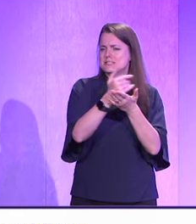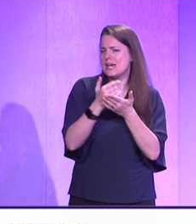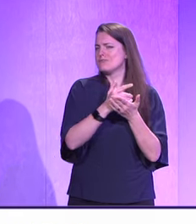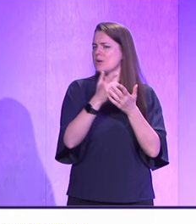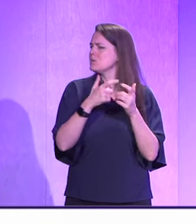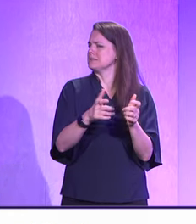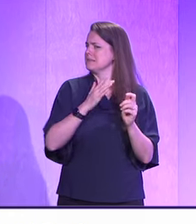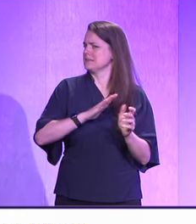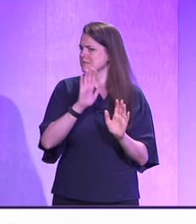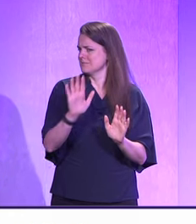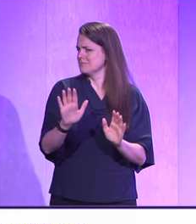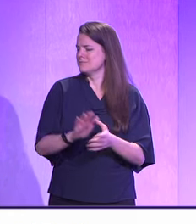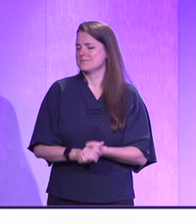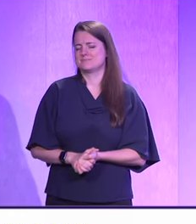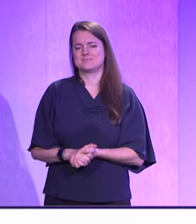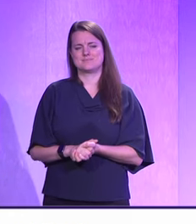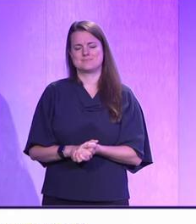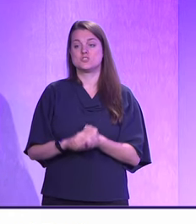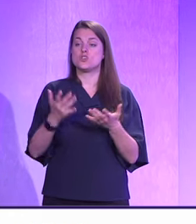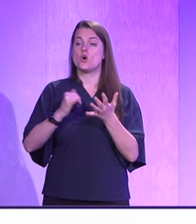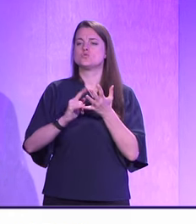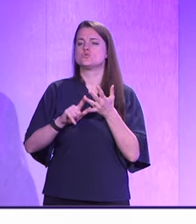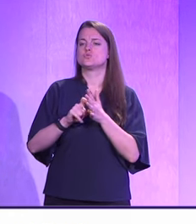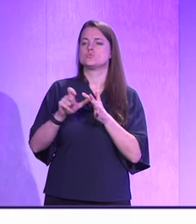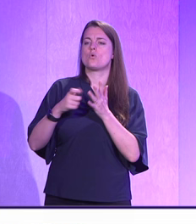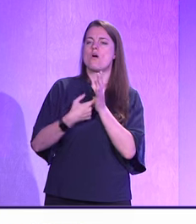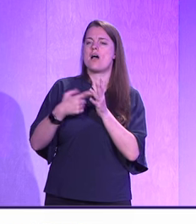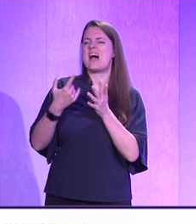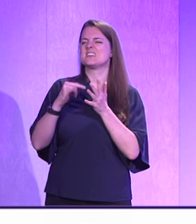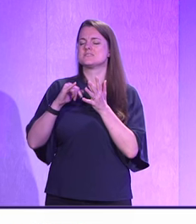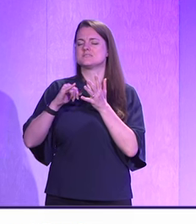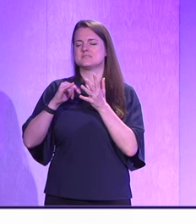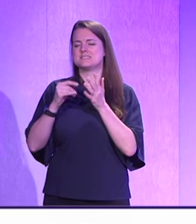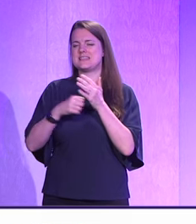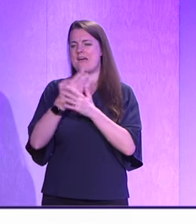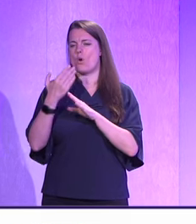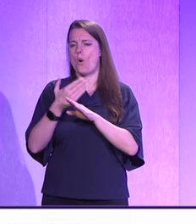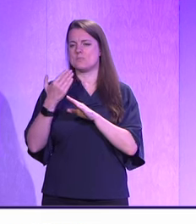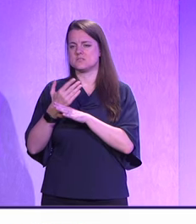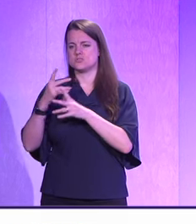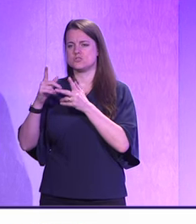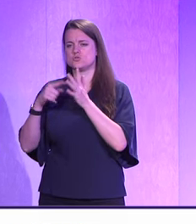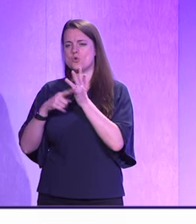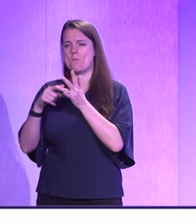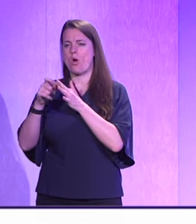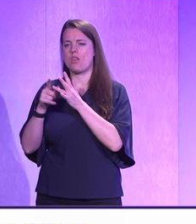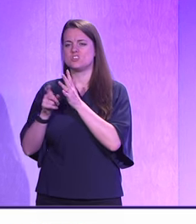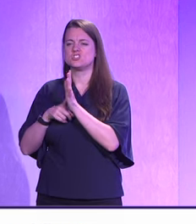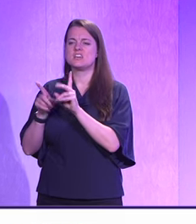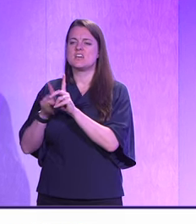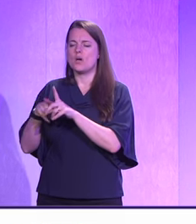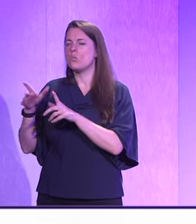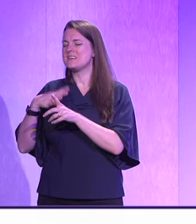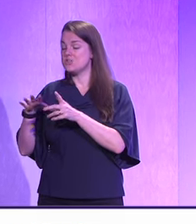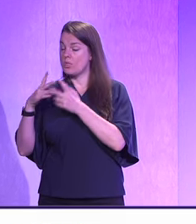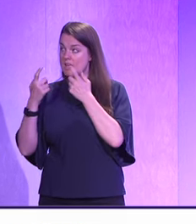place. So 10 years after the State of DevOps report and DevOps Topologies, what is holding back lower performing organizations from improving their IT delivery